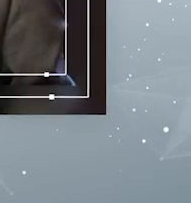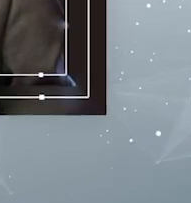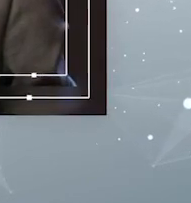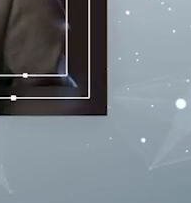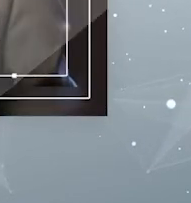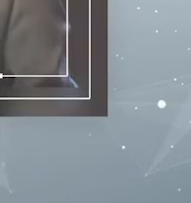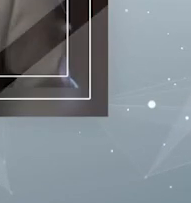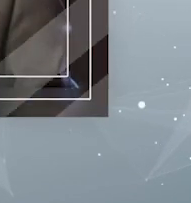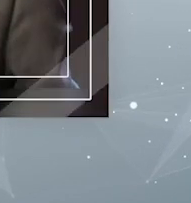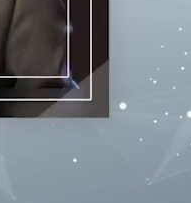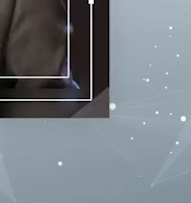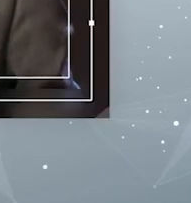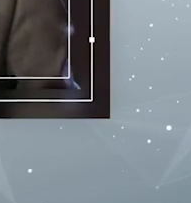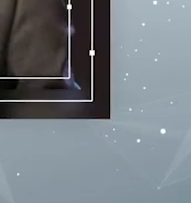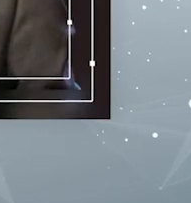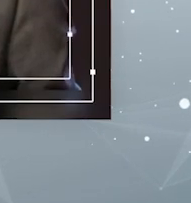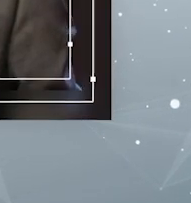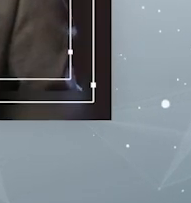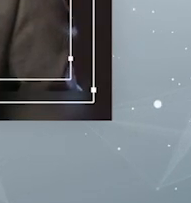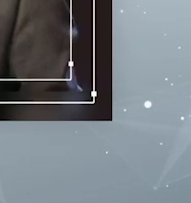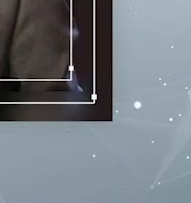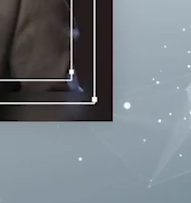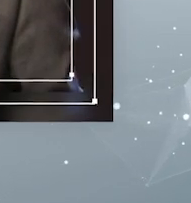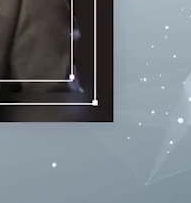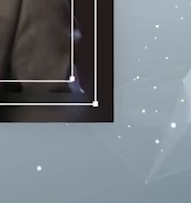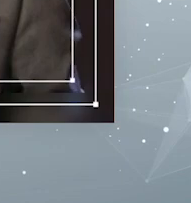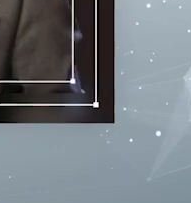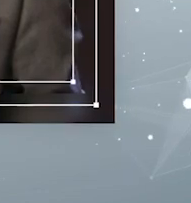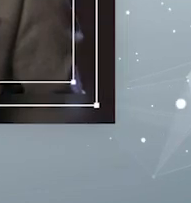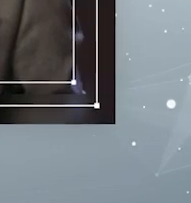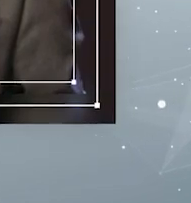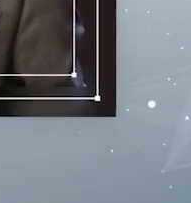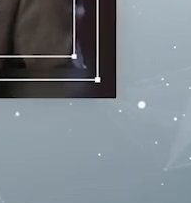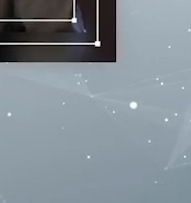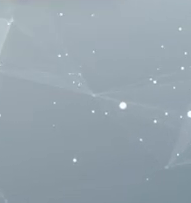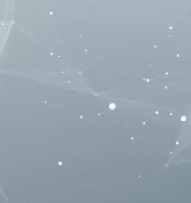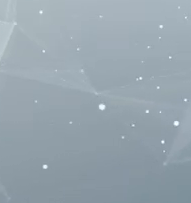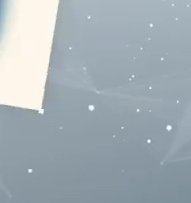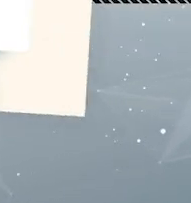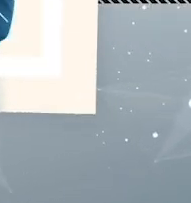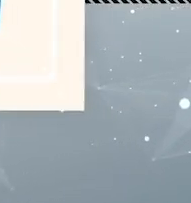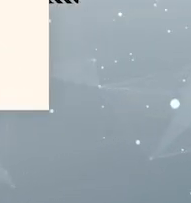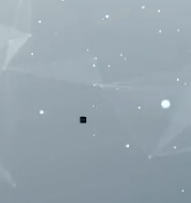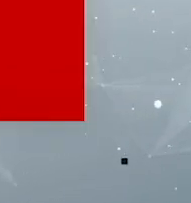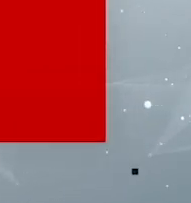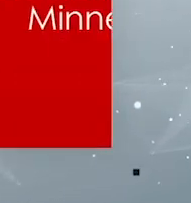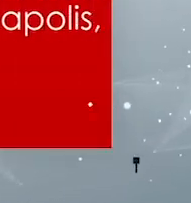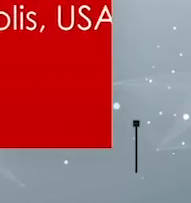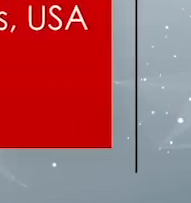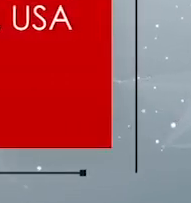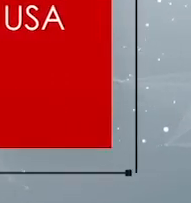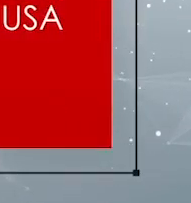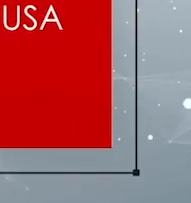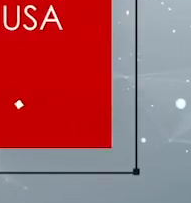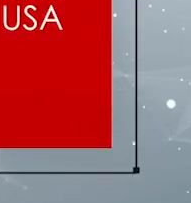bishop of CITAM, a renowned and passionate international speaker on missions; Dr. Sammy Wanyonyi, the founder